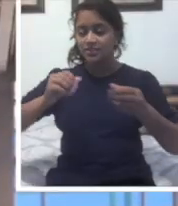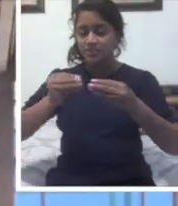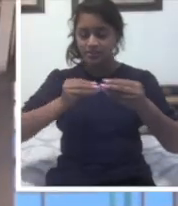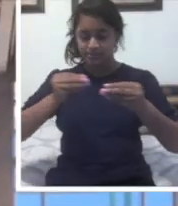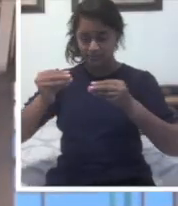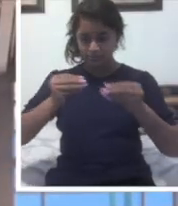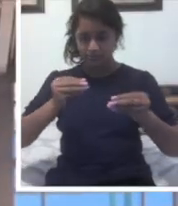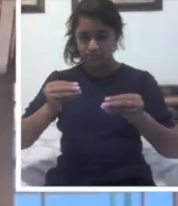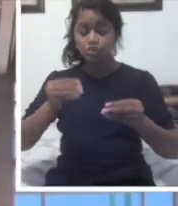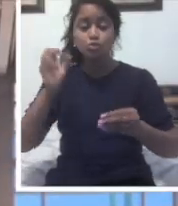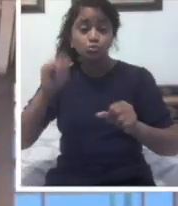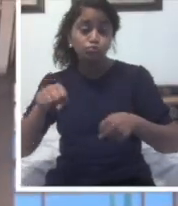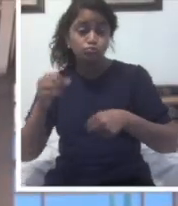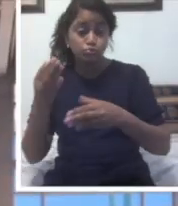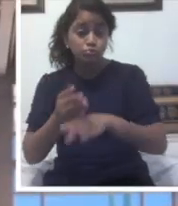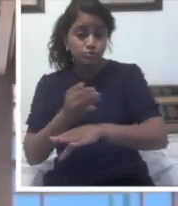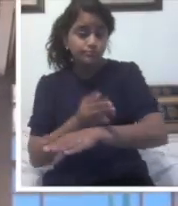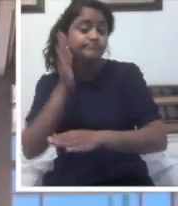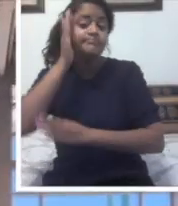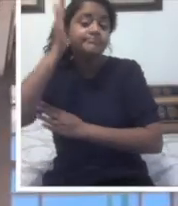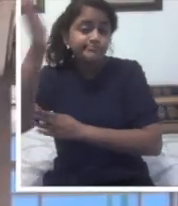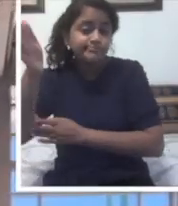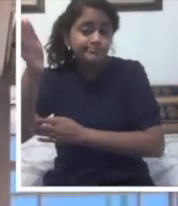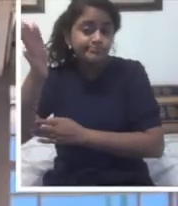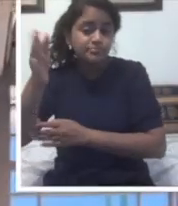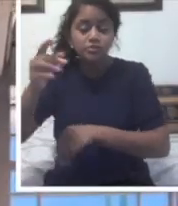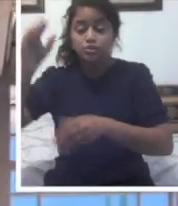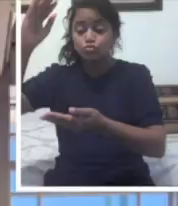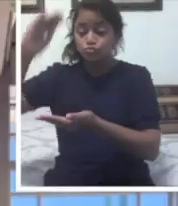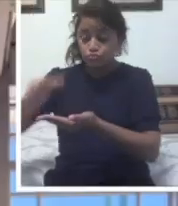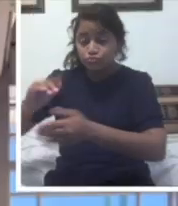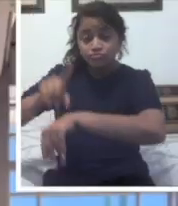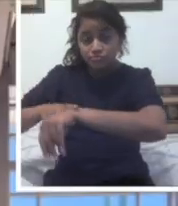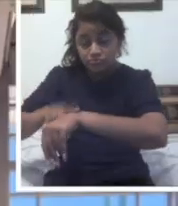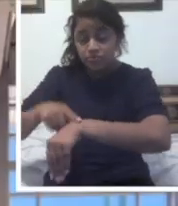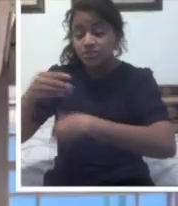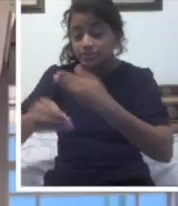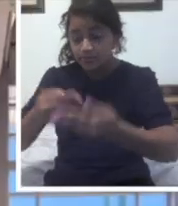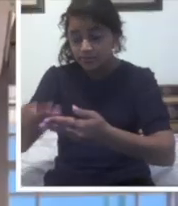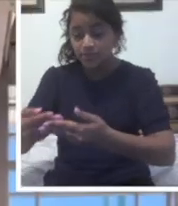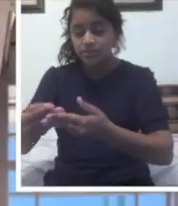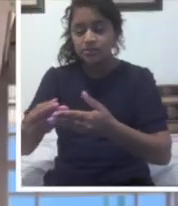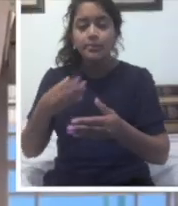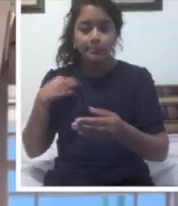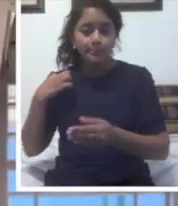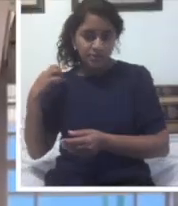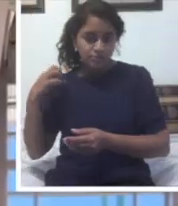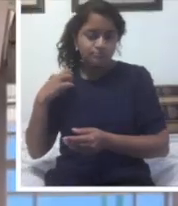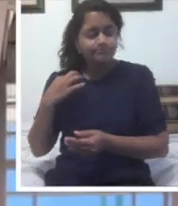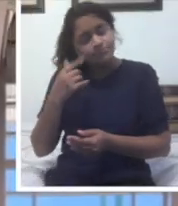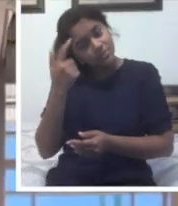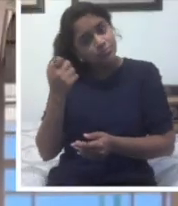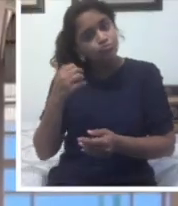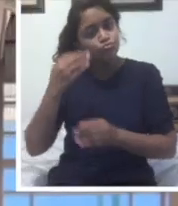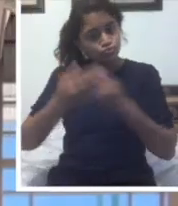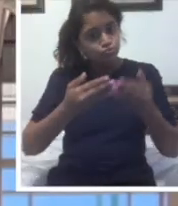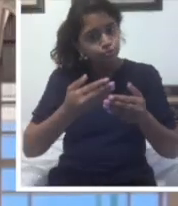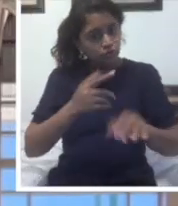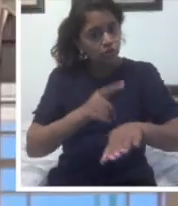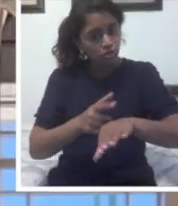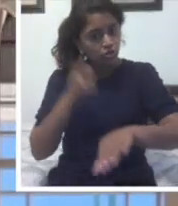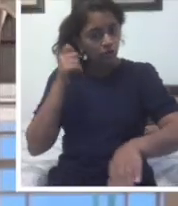fabric. In the future, you could improve this by reducing the time it takes to develop the fabric, because it takes a very long